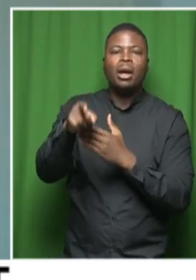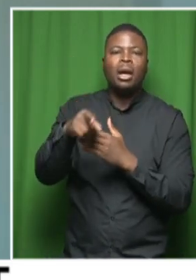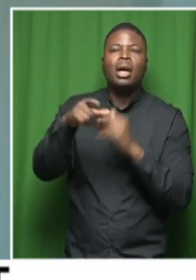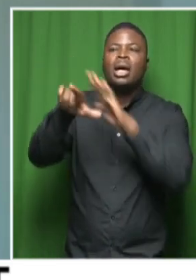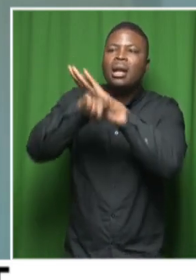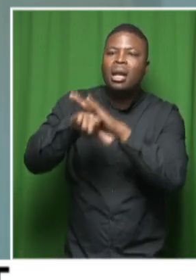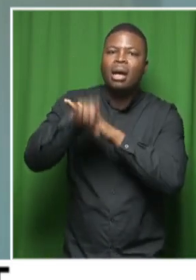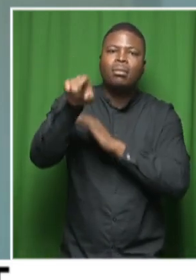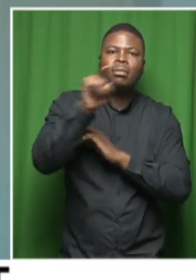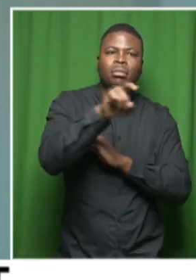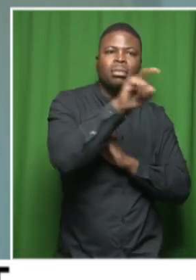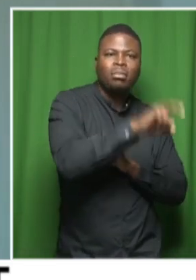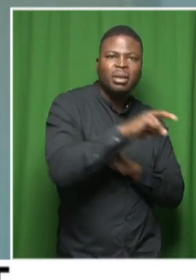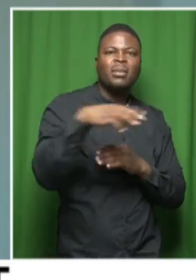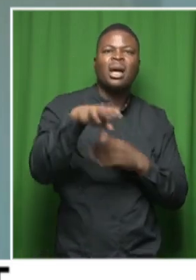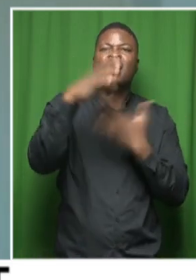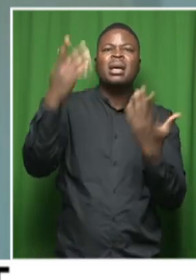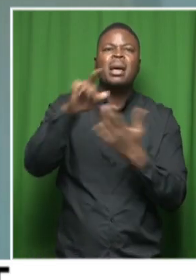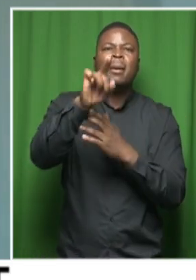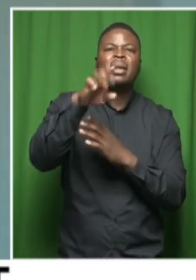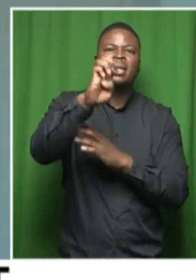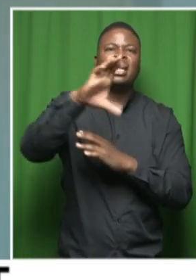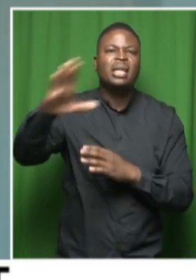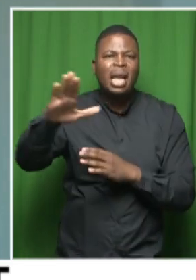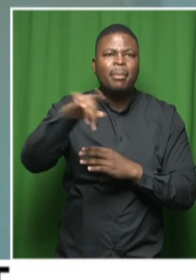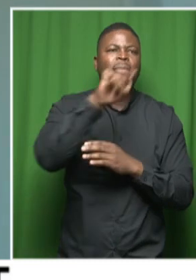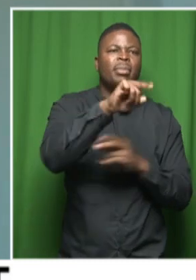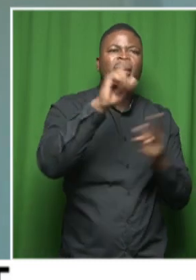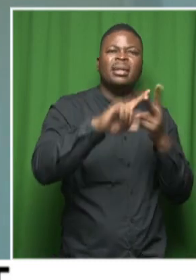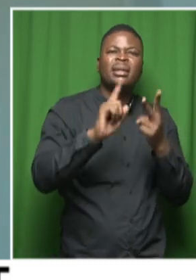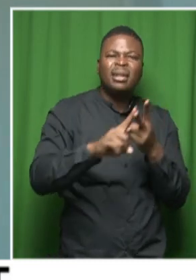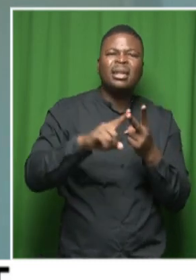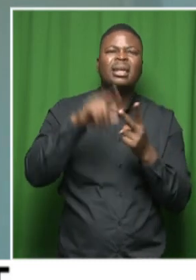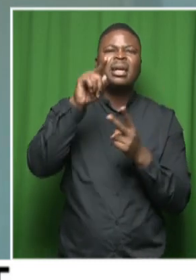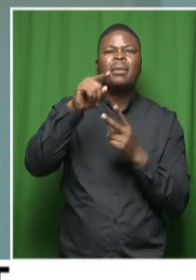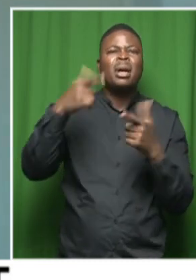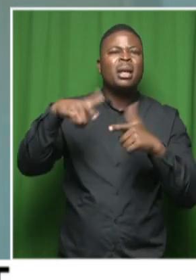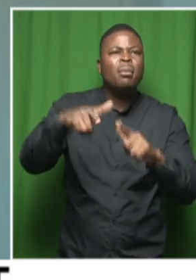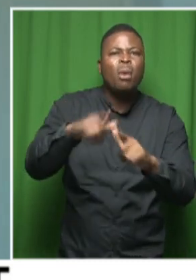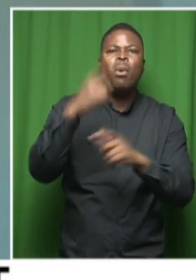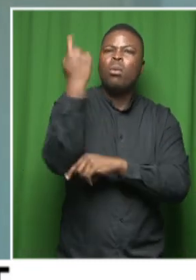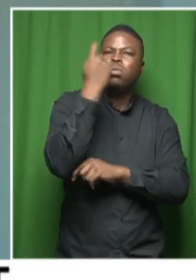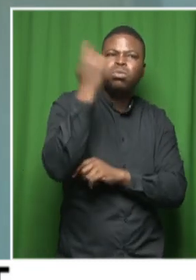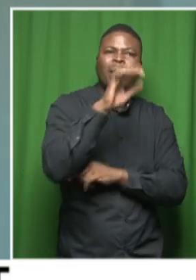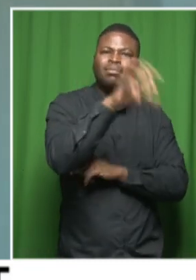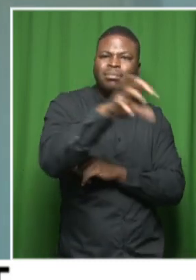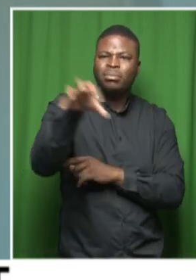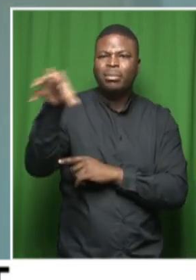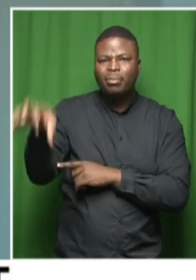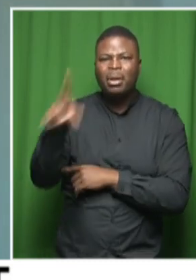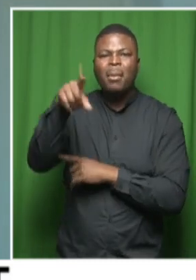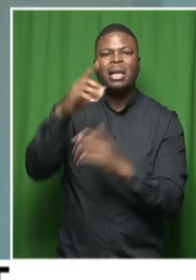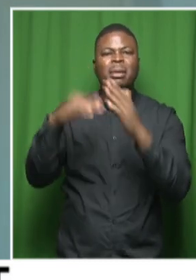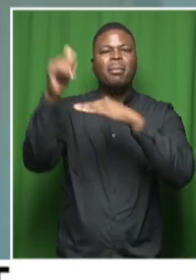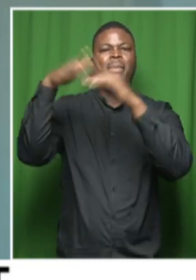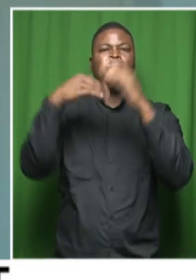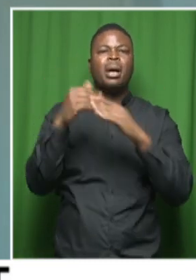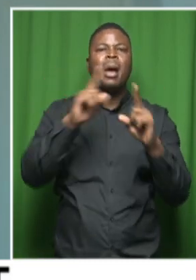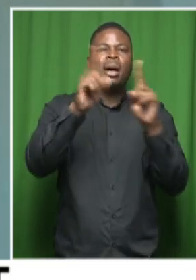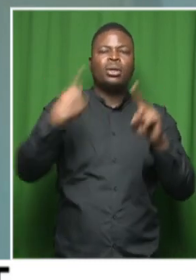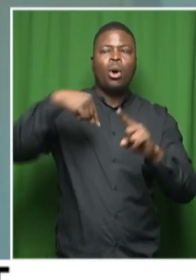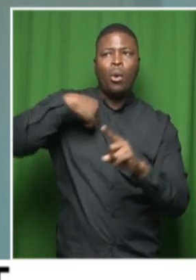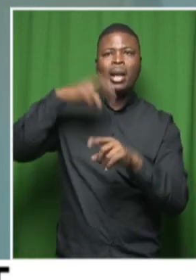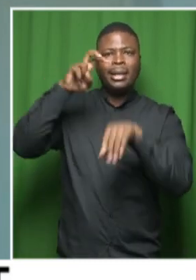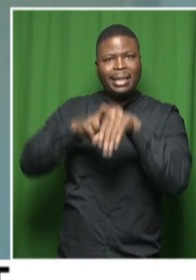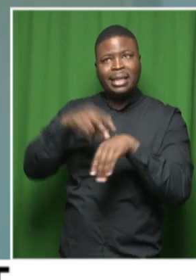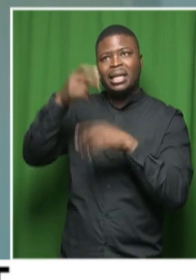municipality in Butterworth. They're built in Giyani. They're built in Buchabel. They're not built in national. And we need national government to